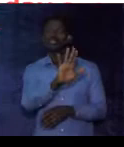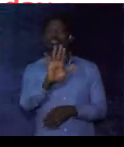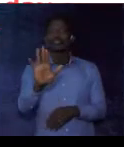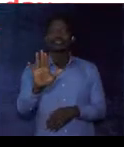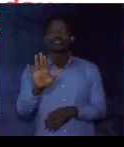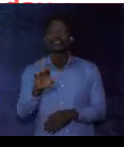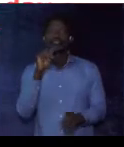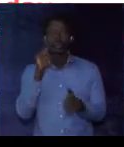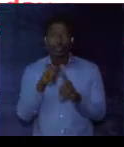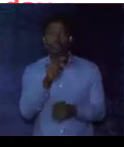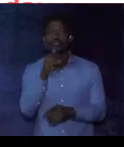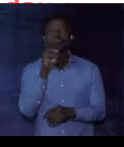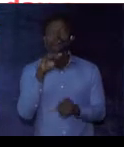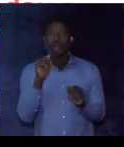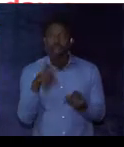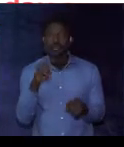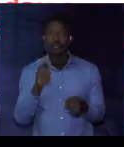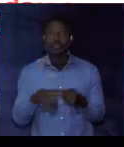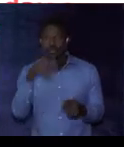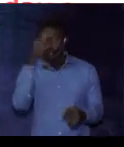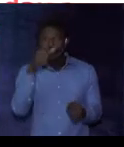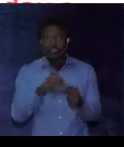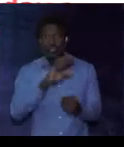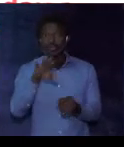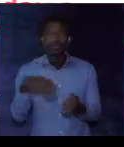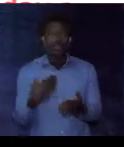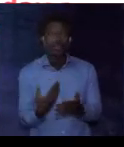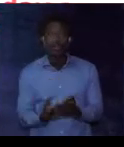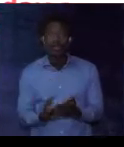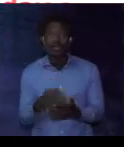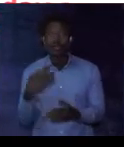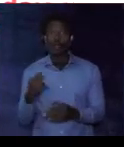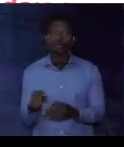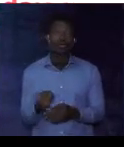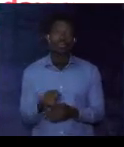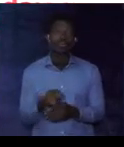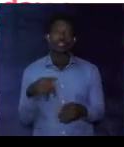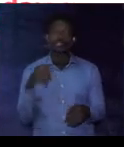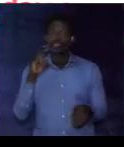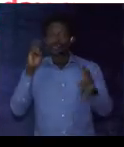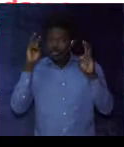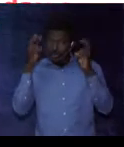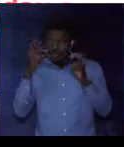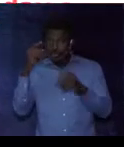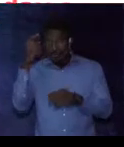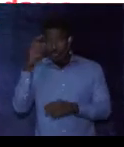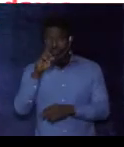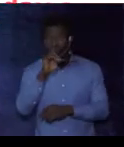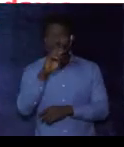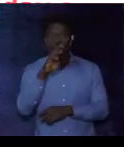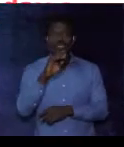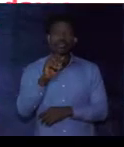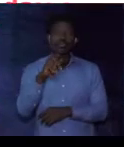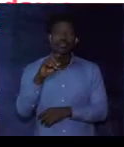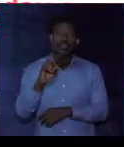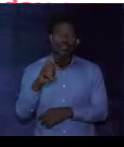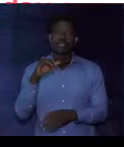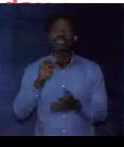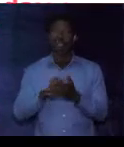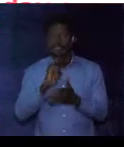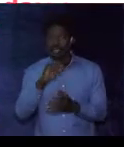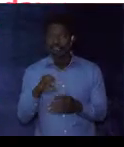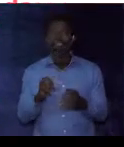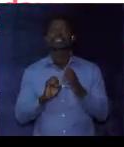Oh, you are able to recall all the argumentative, the debate topics. Good. That's an example